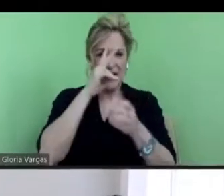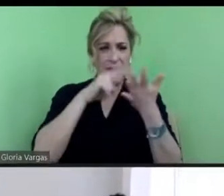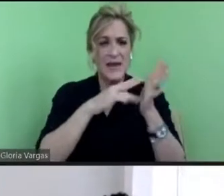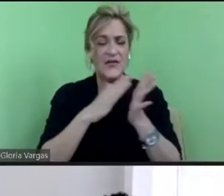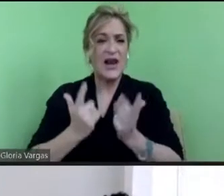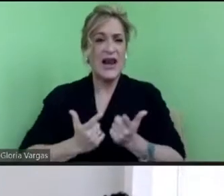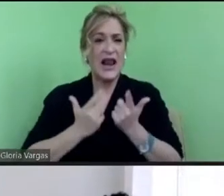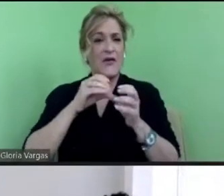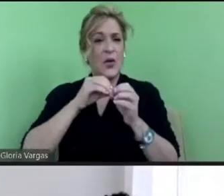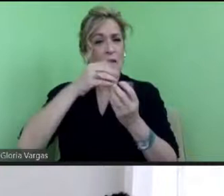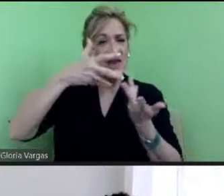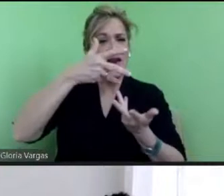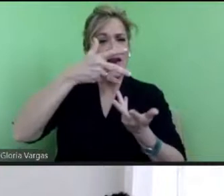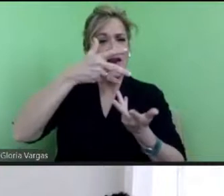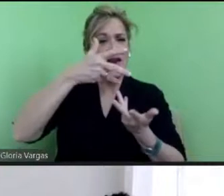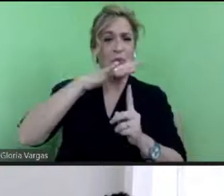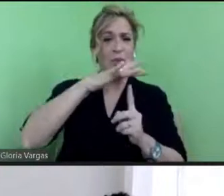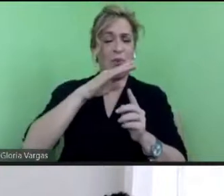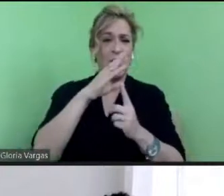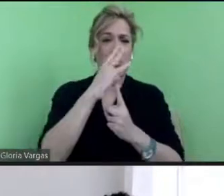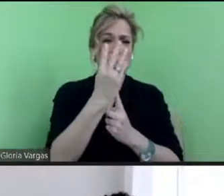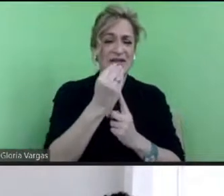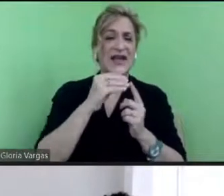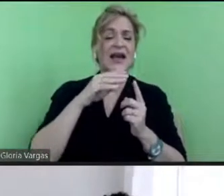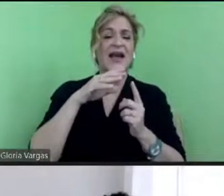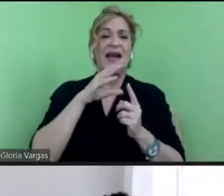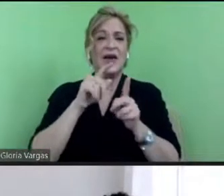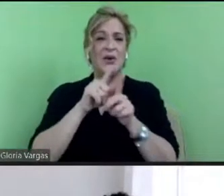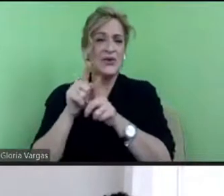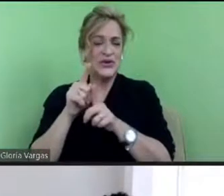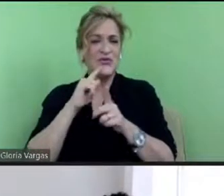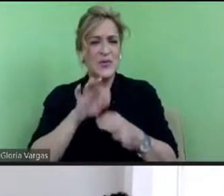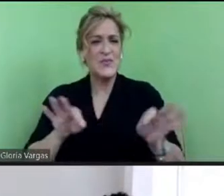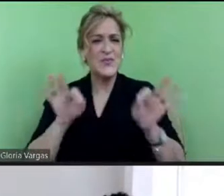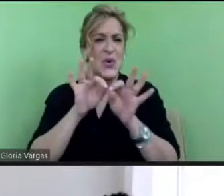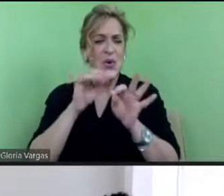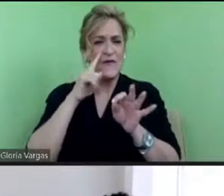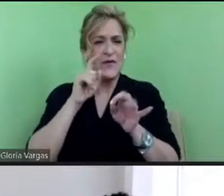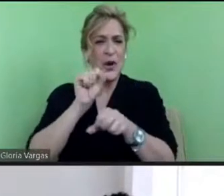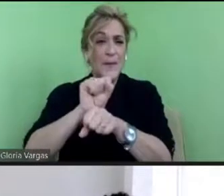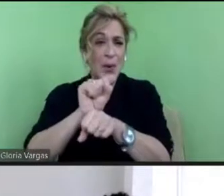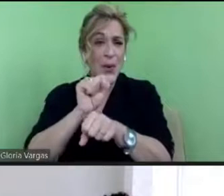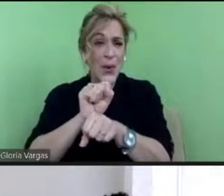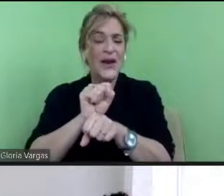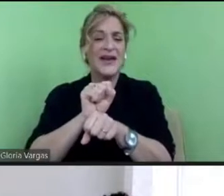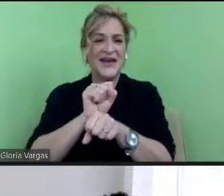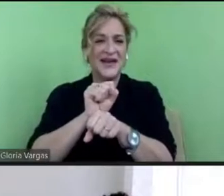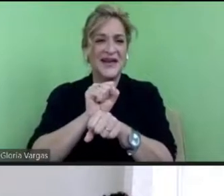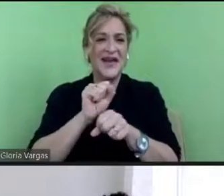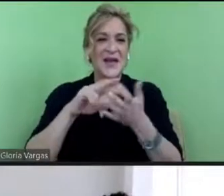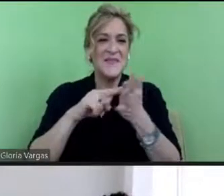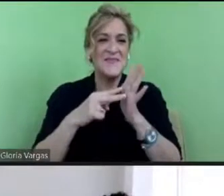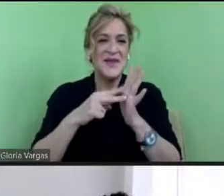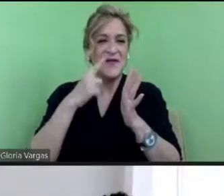communities, highlighting that being employed is an important component to a person's involvement in their